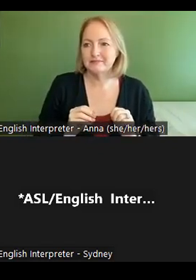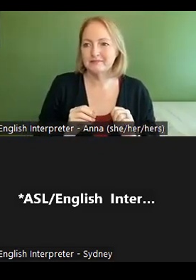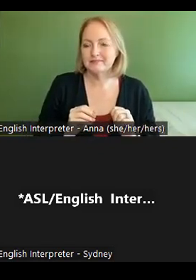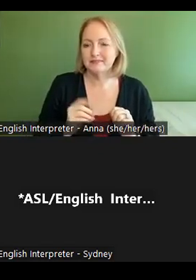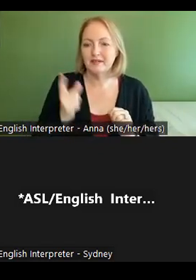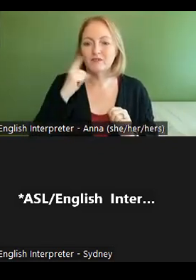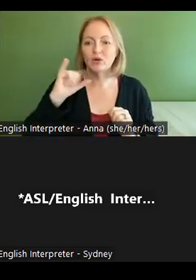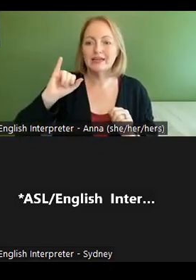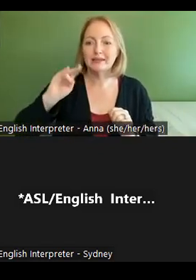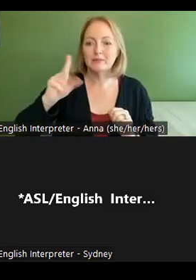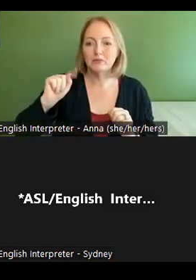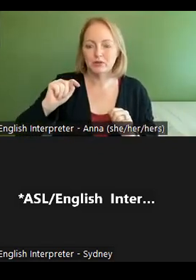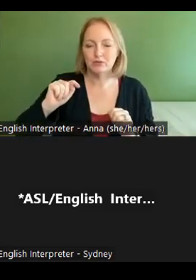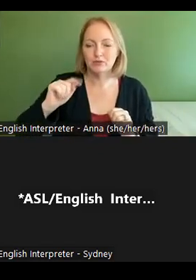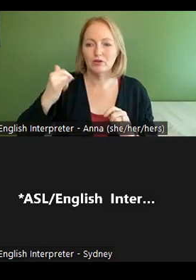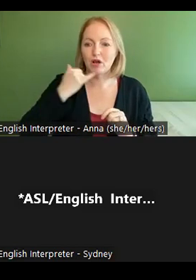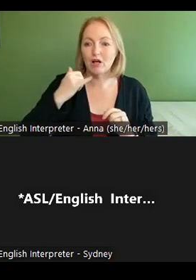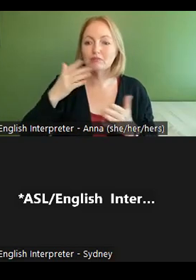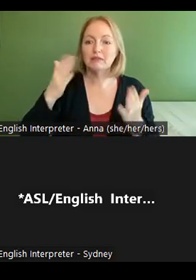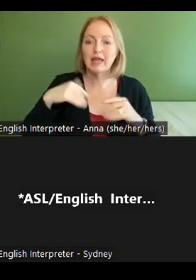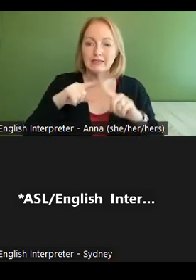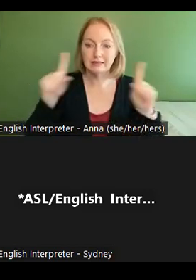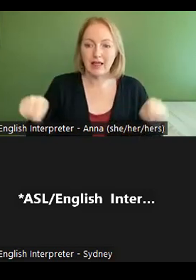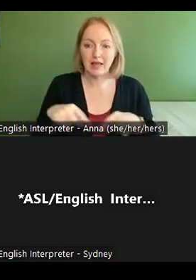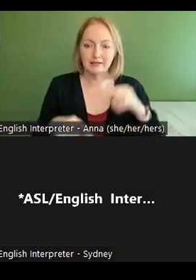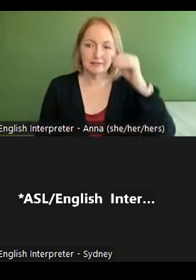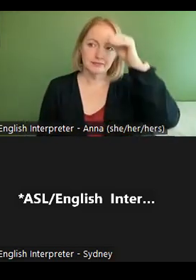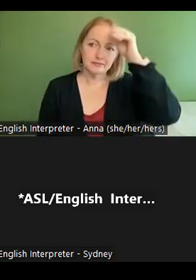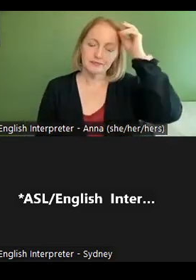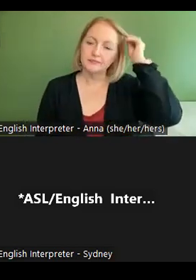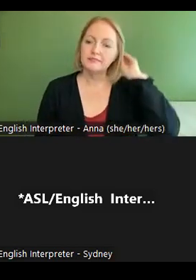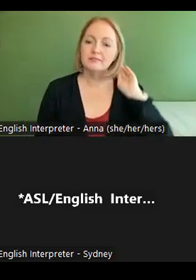input call. Let's go to the next slide.